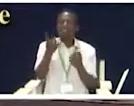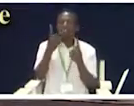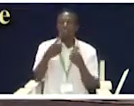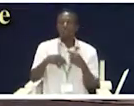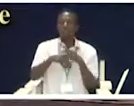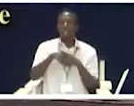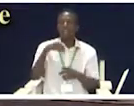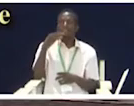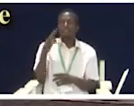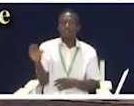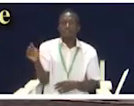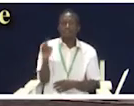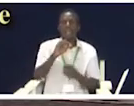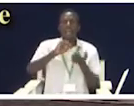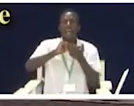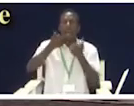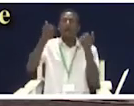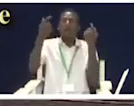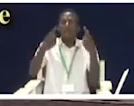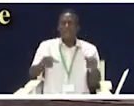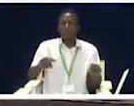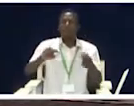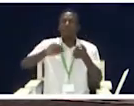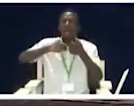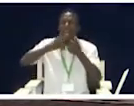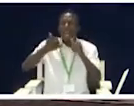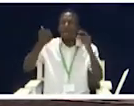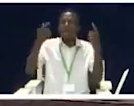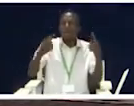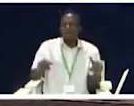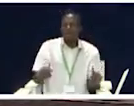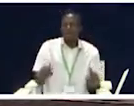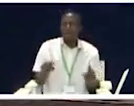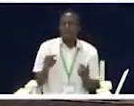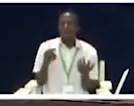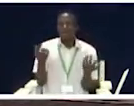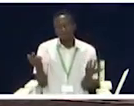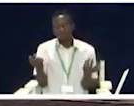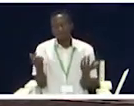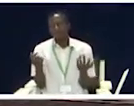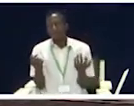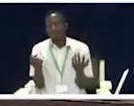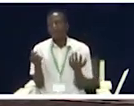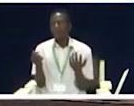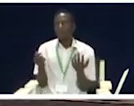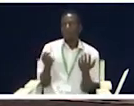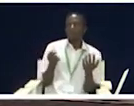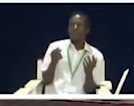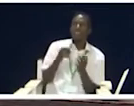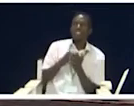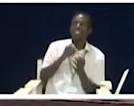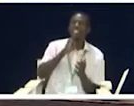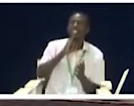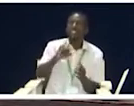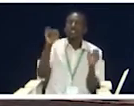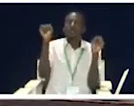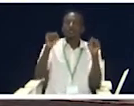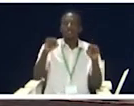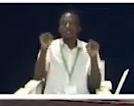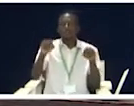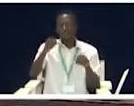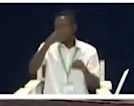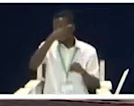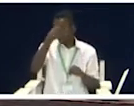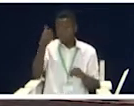going to be possible? How was this going to come about, this greatest wonder that we talk about? It is possible because